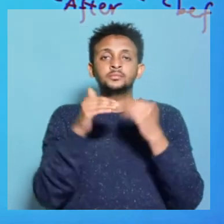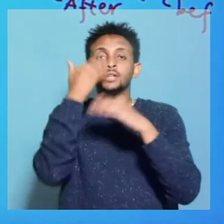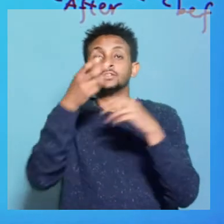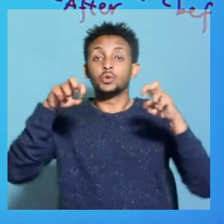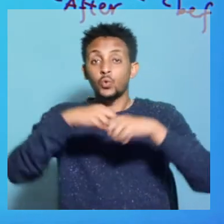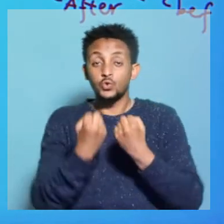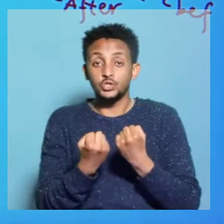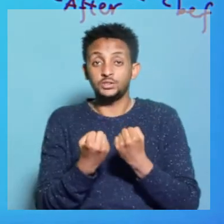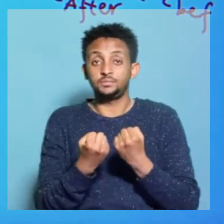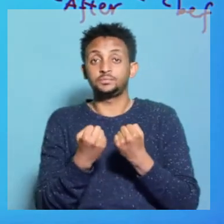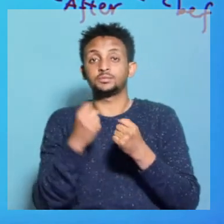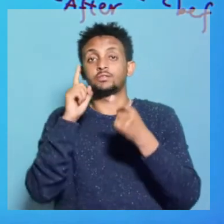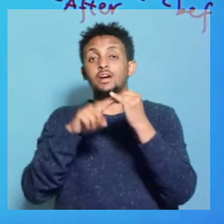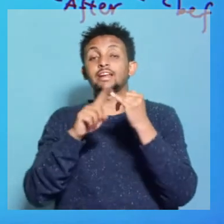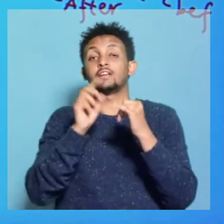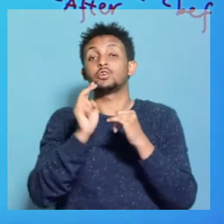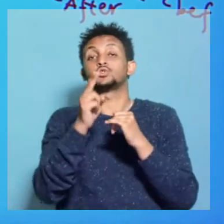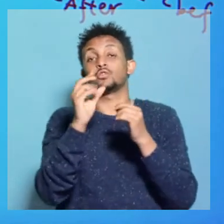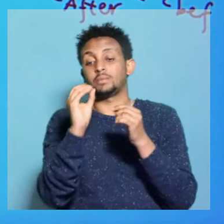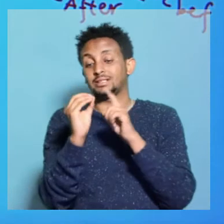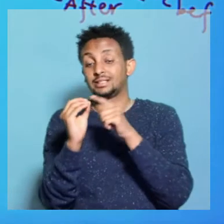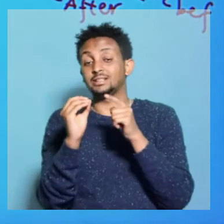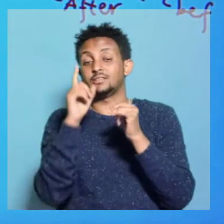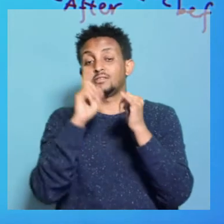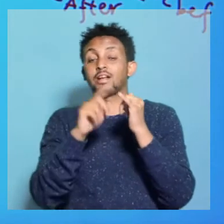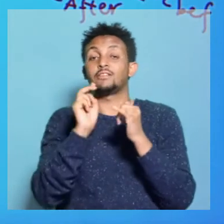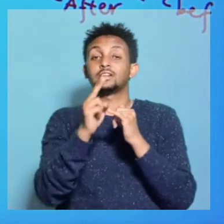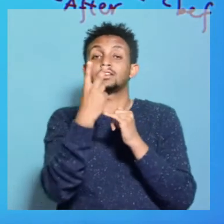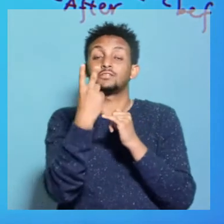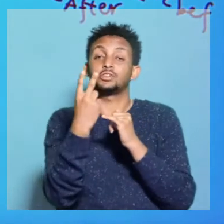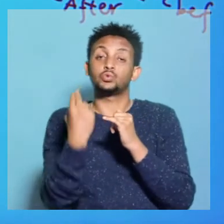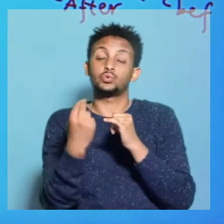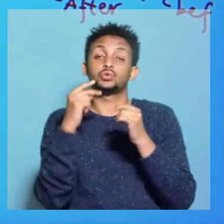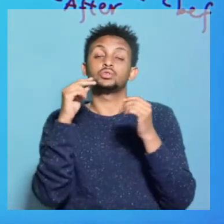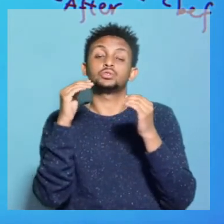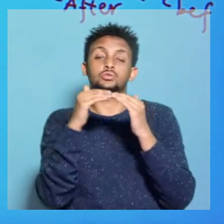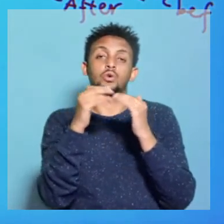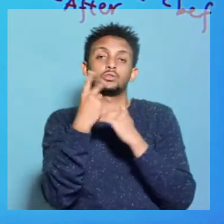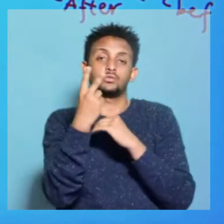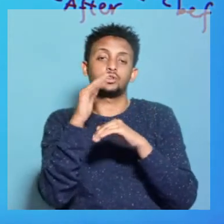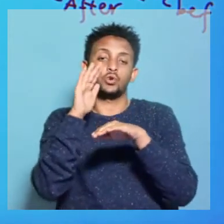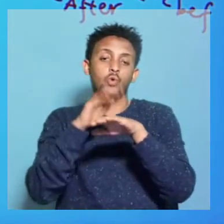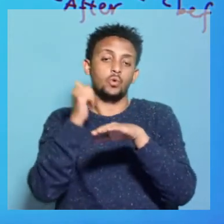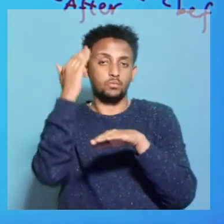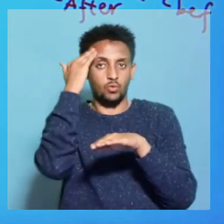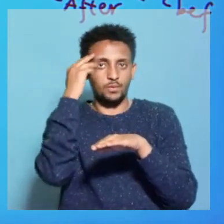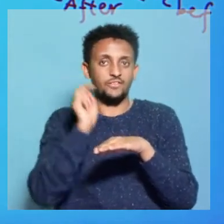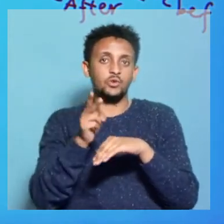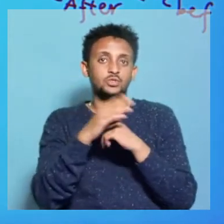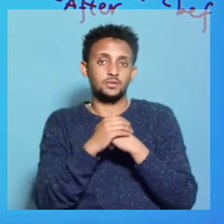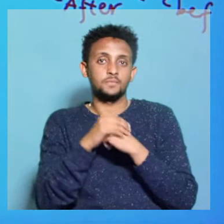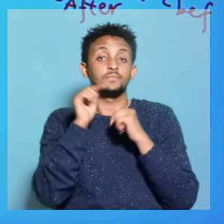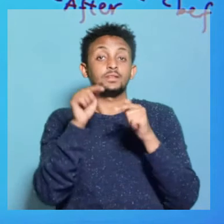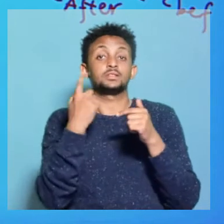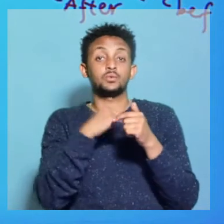After collision, the final velocity of particle 1 and the final velocity of particle 2 is v, and it's known to be common velocity since